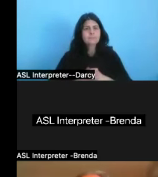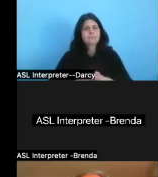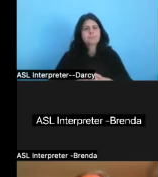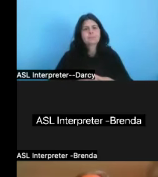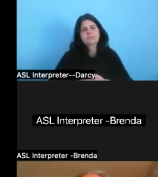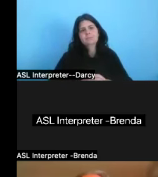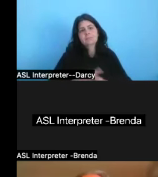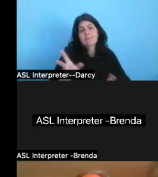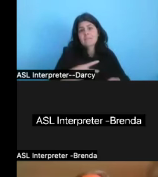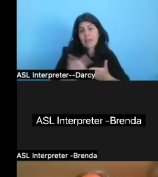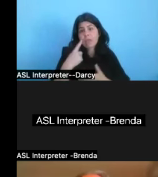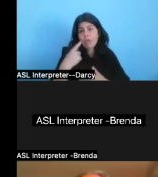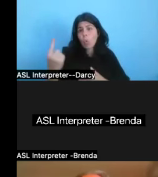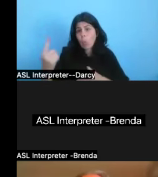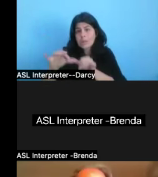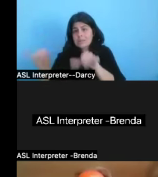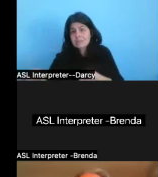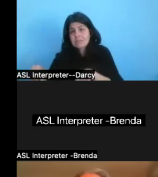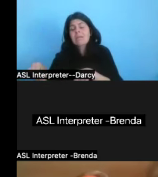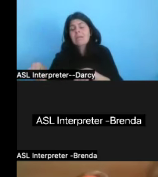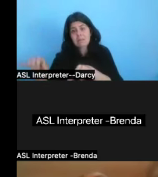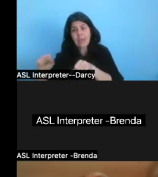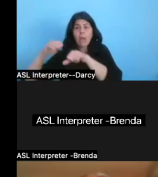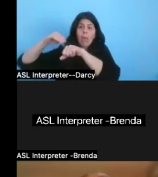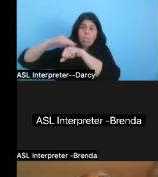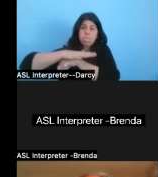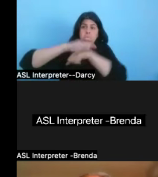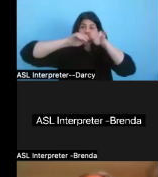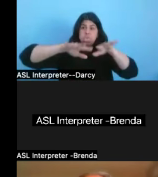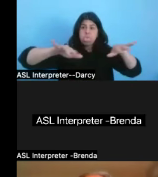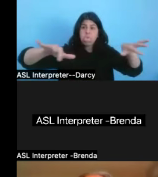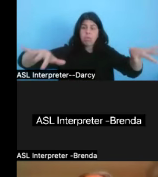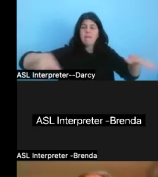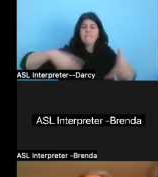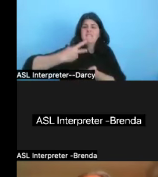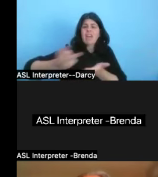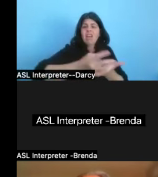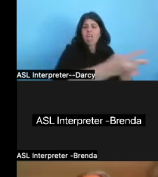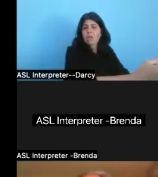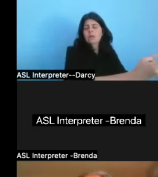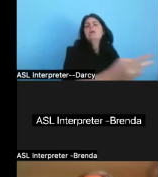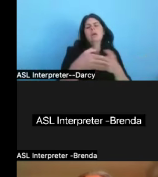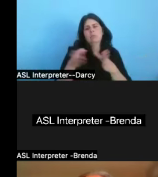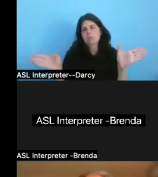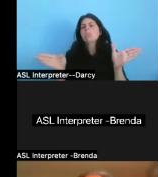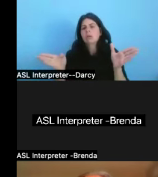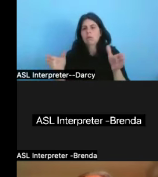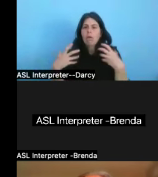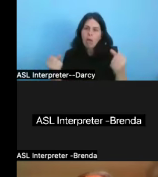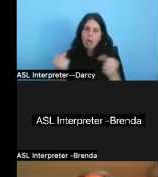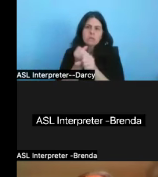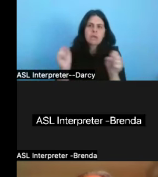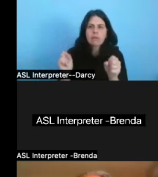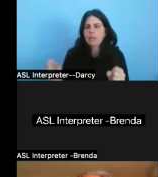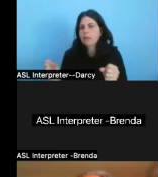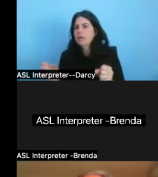The failures in a single system can result in cascading failures in the other systems, and public health and safety concerns like flooding,